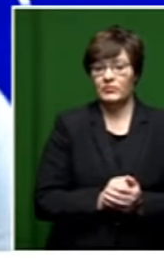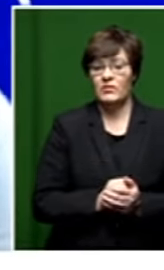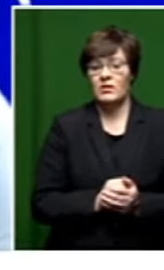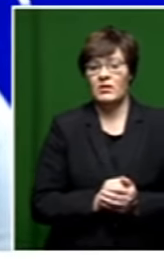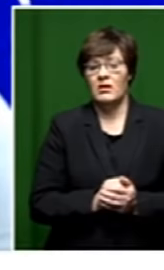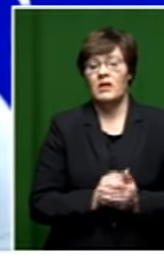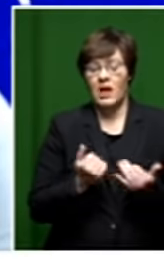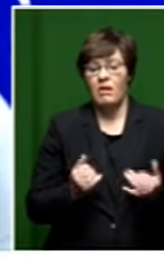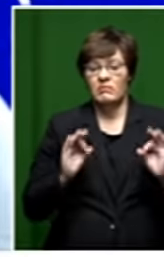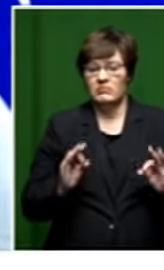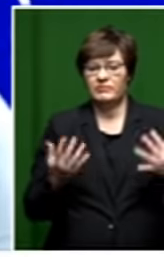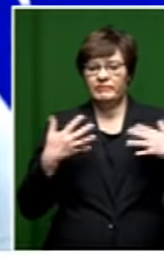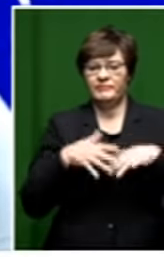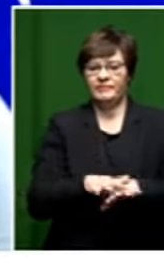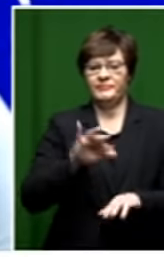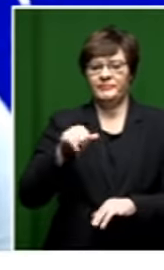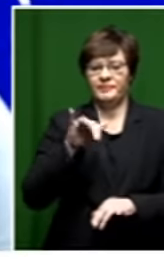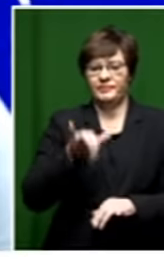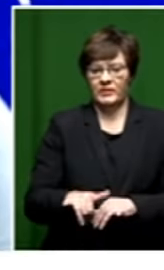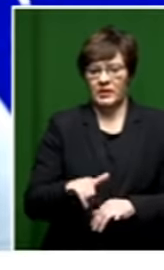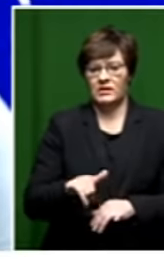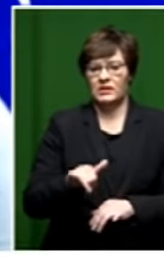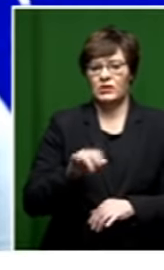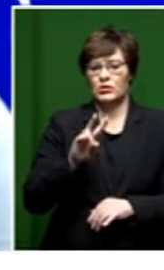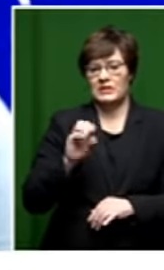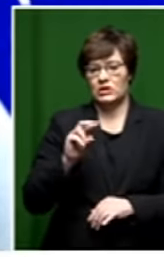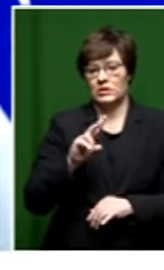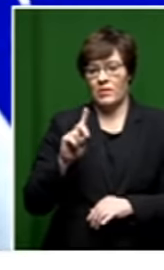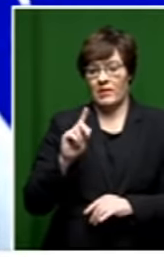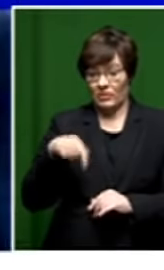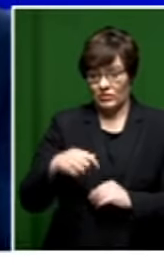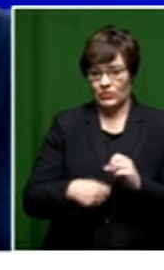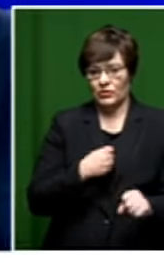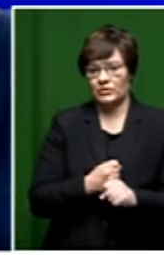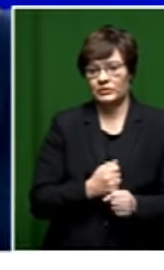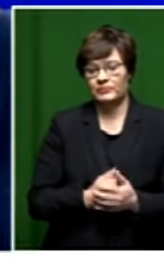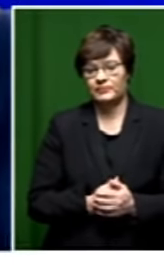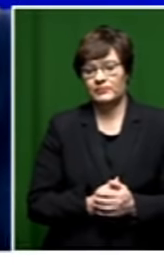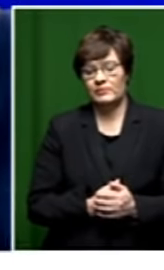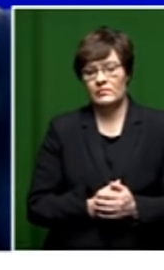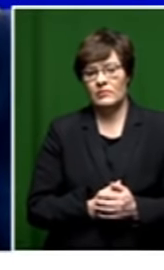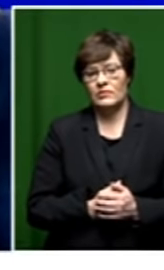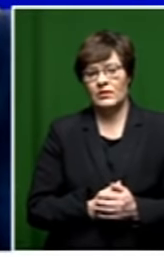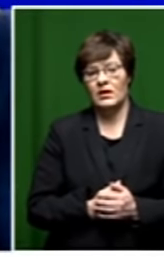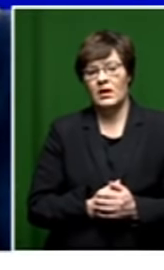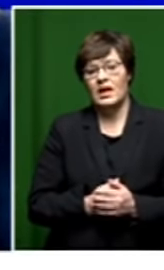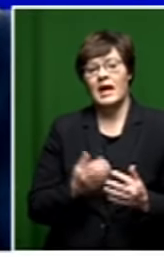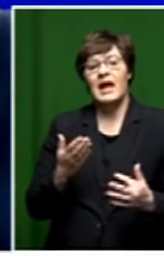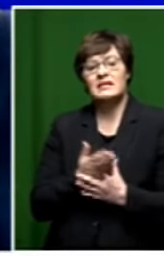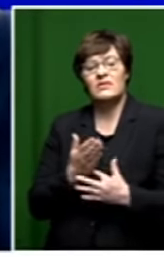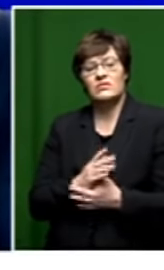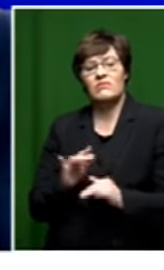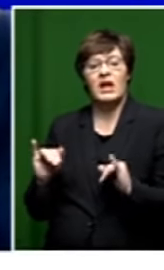now implemented in July 2021 this year. Thank you. So what interventions exactly have